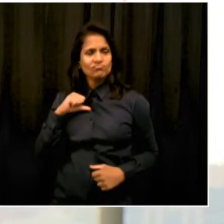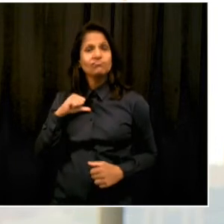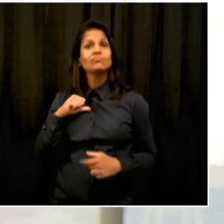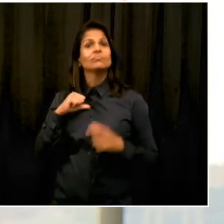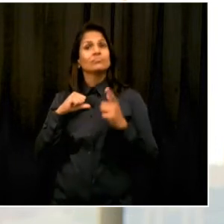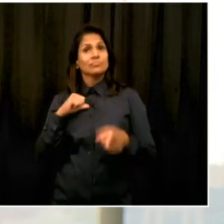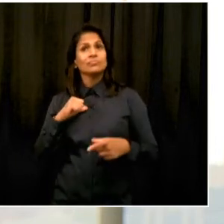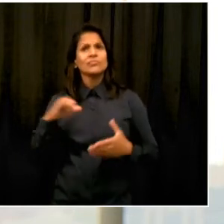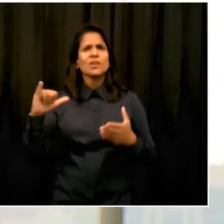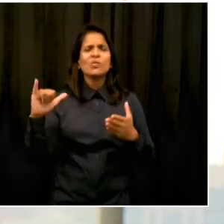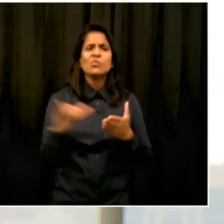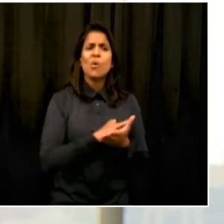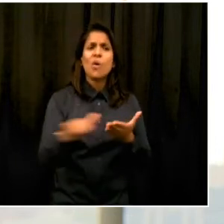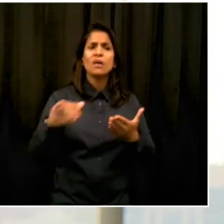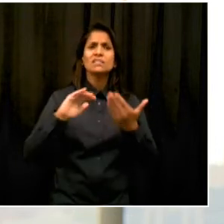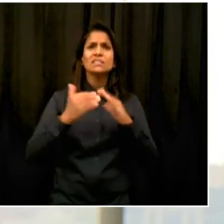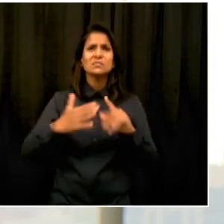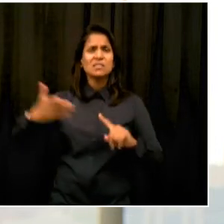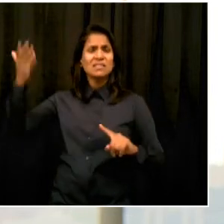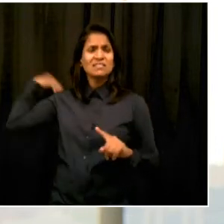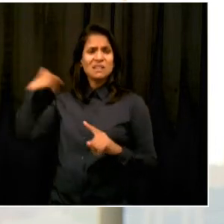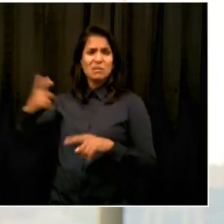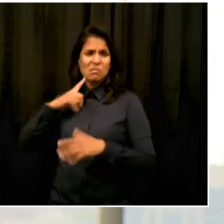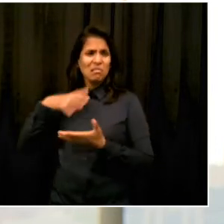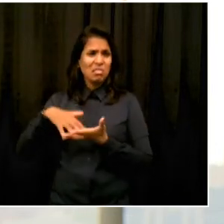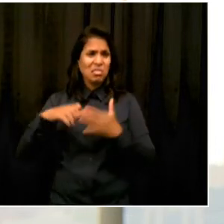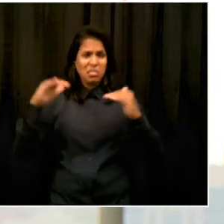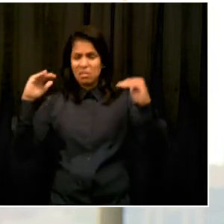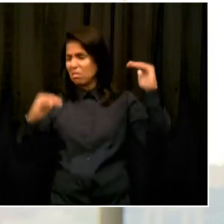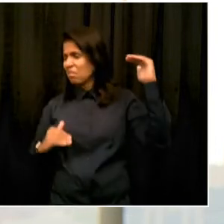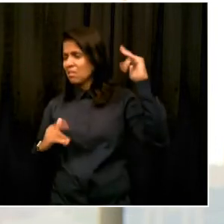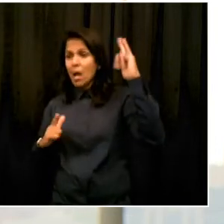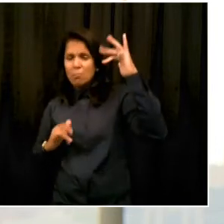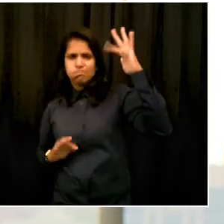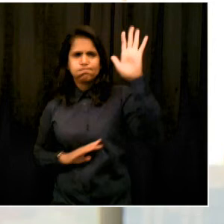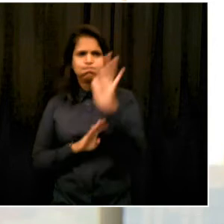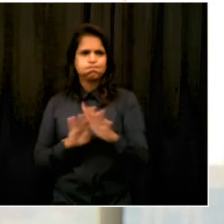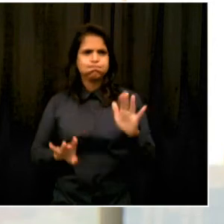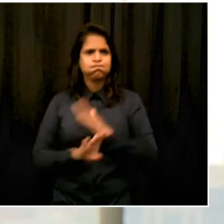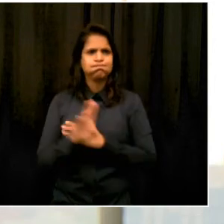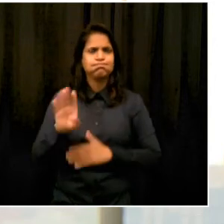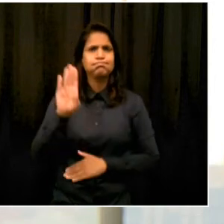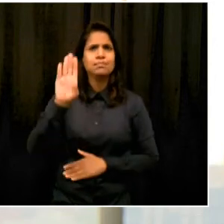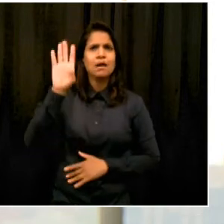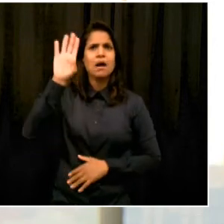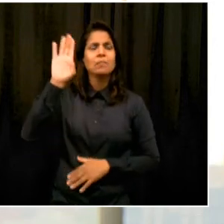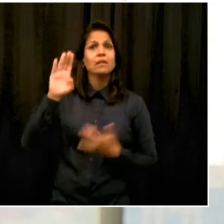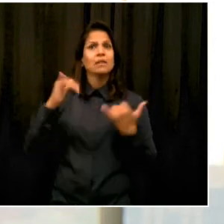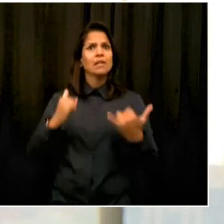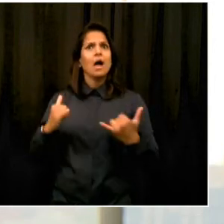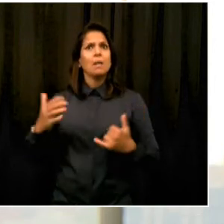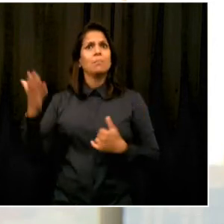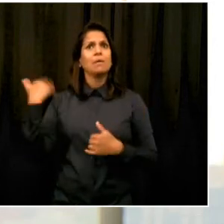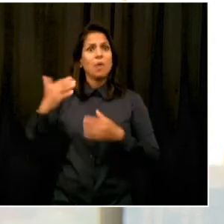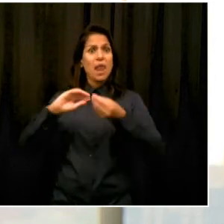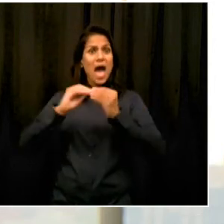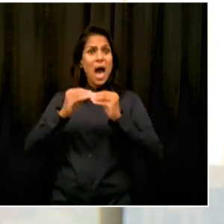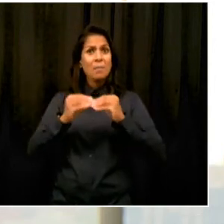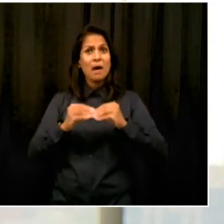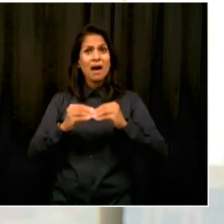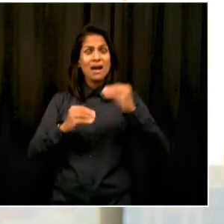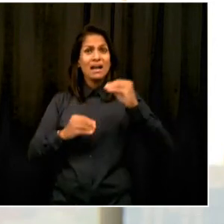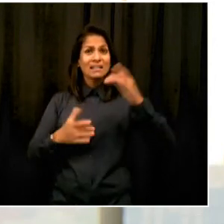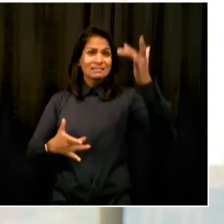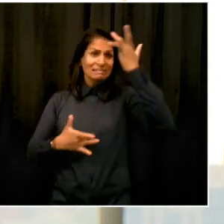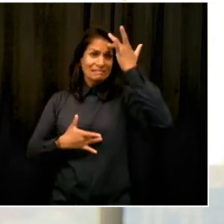And now we note with pride as New Yorkers that we went from being the epicenter of the crisis to becoming the